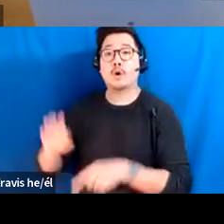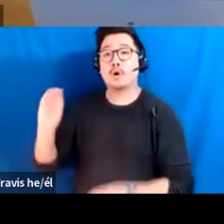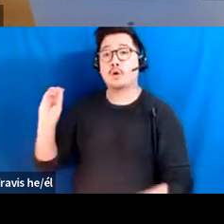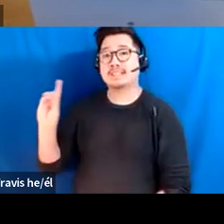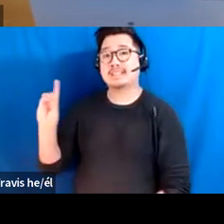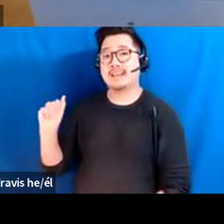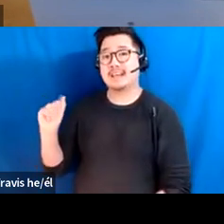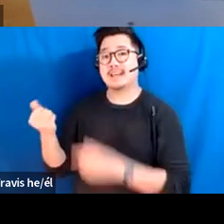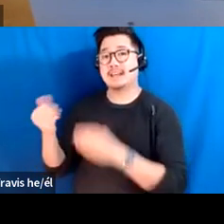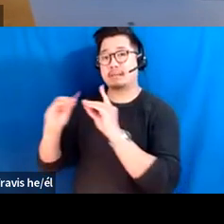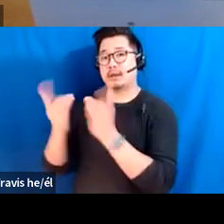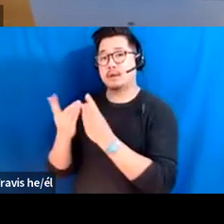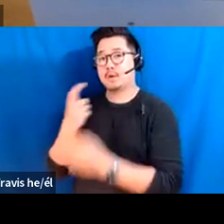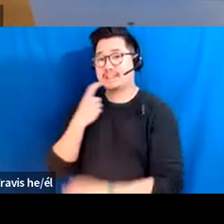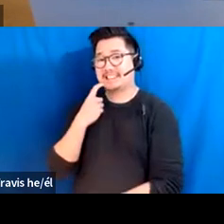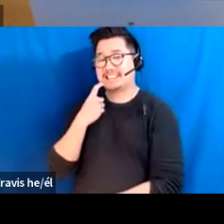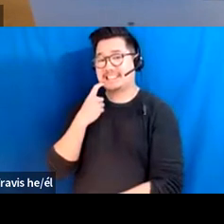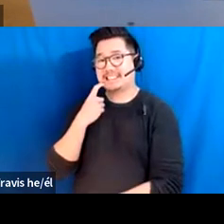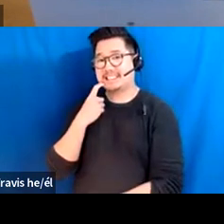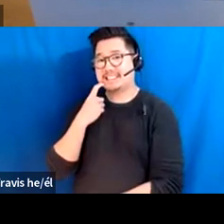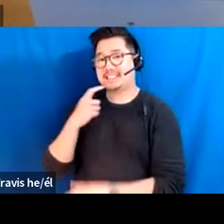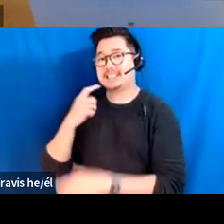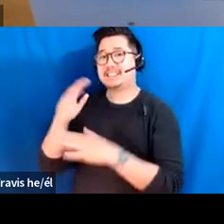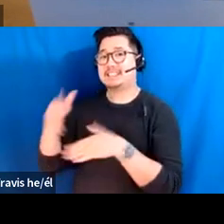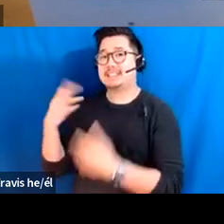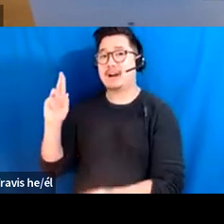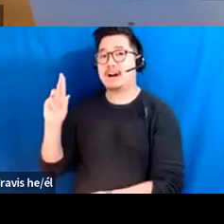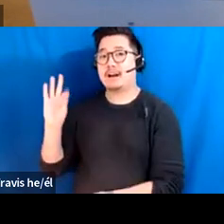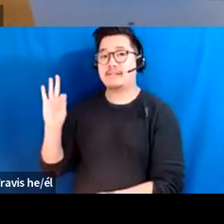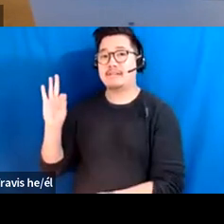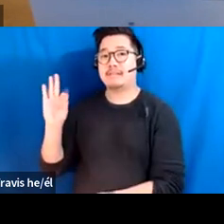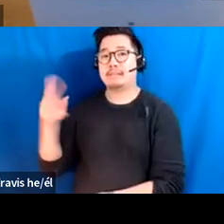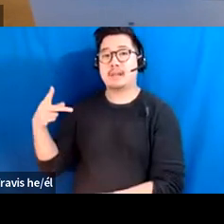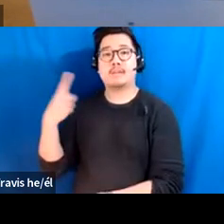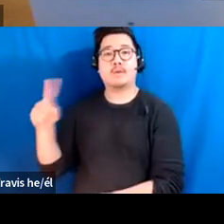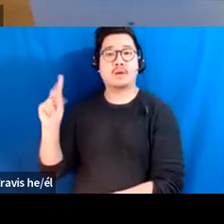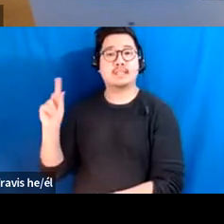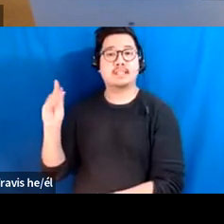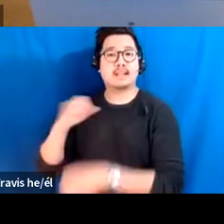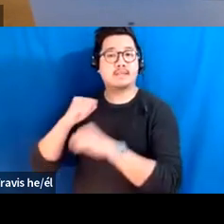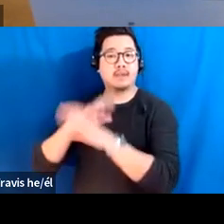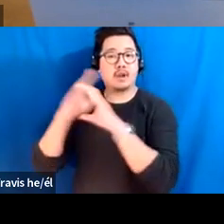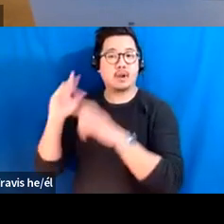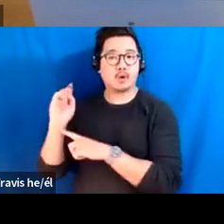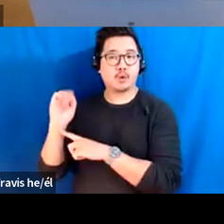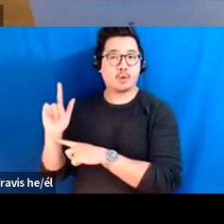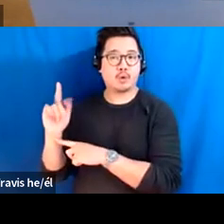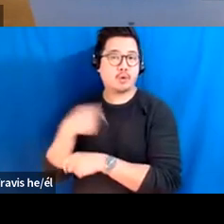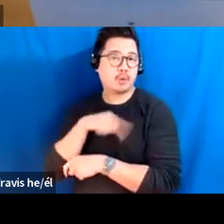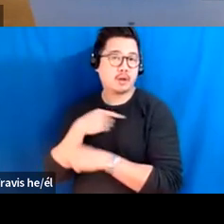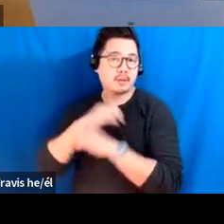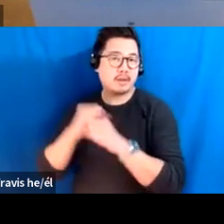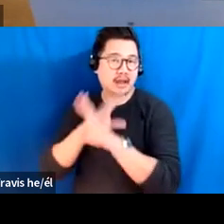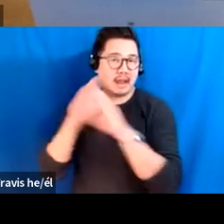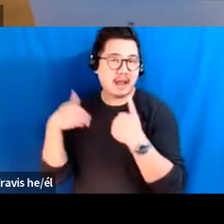recently done some rfp for data visualization tools so we anticipate uh having dashboards